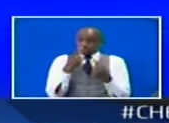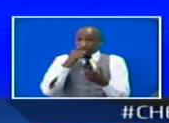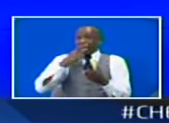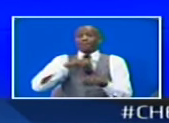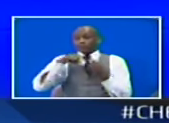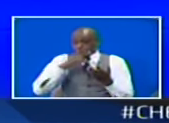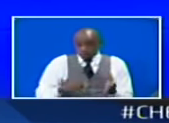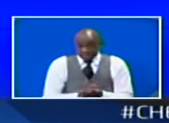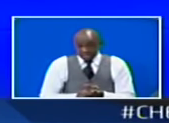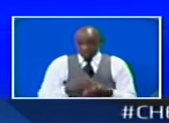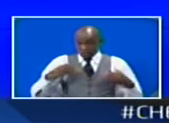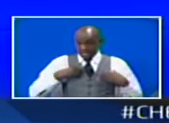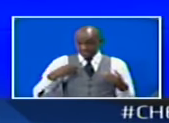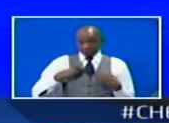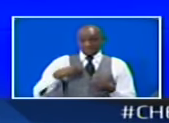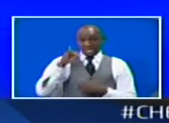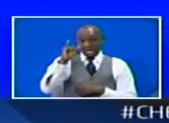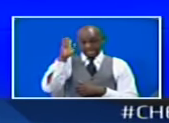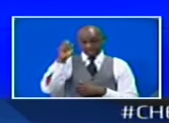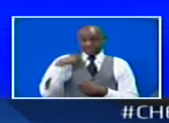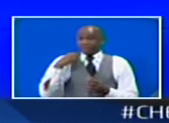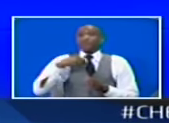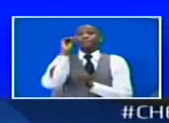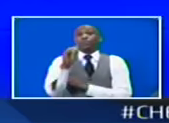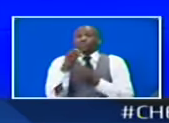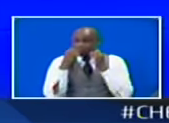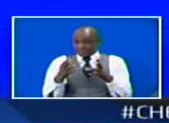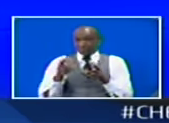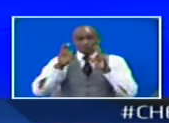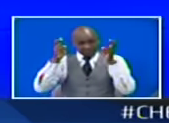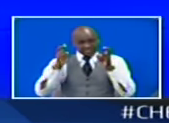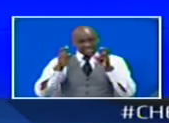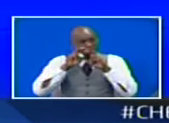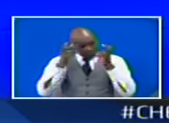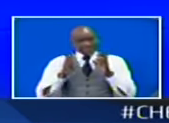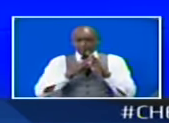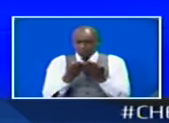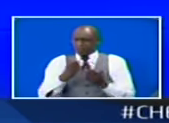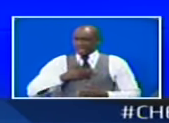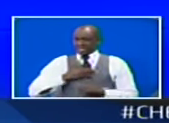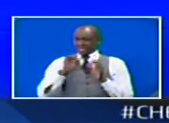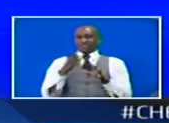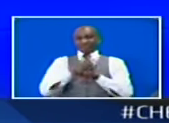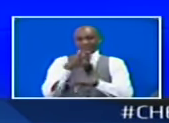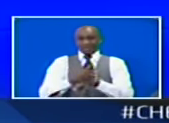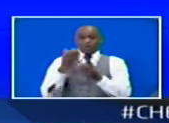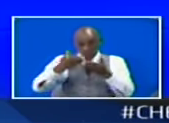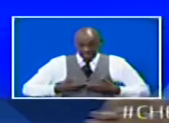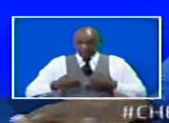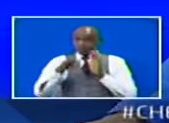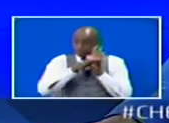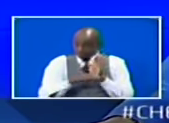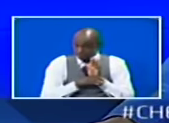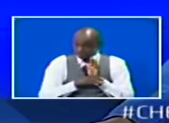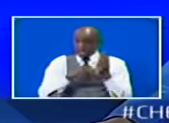some posts I allegedly made on Facebook. We'll be debunking that on Fact Check tonight. Welcome to the program. The hashtag to